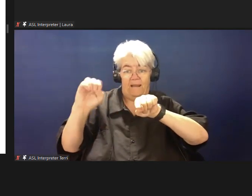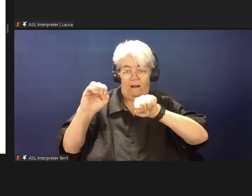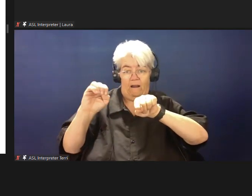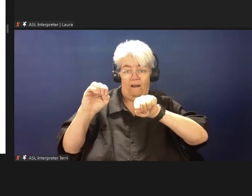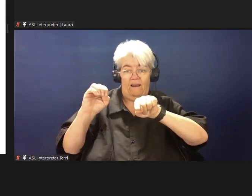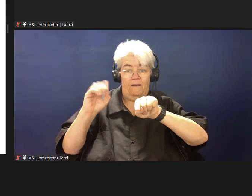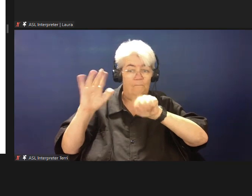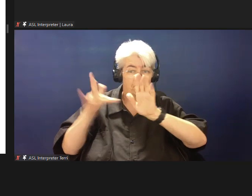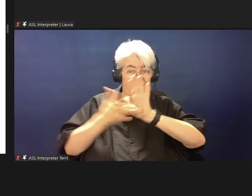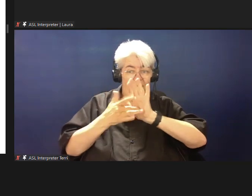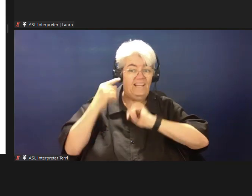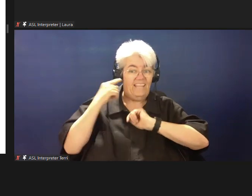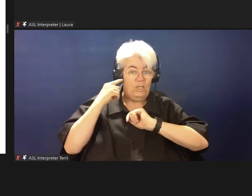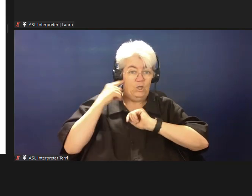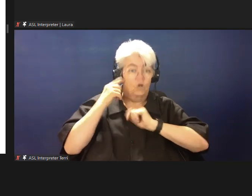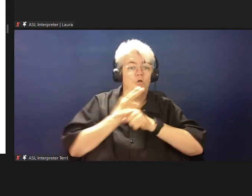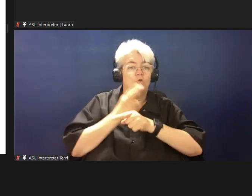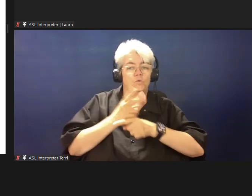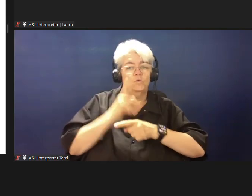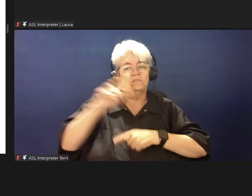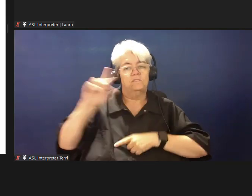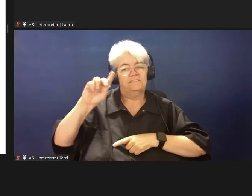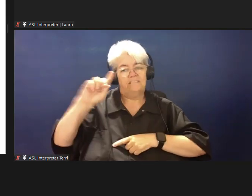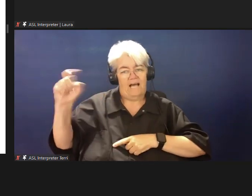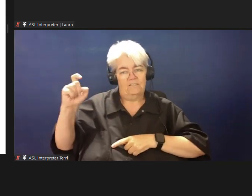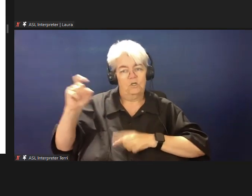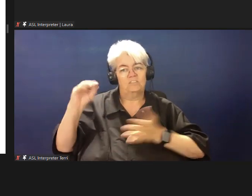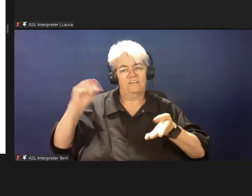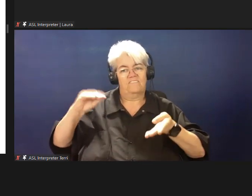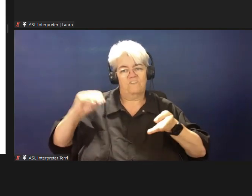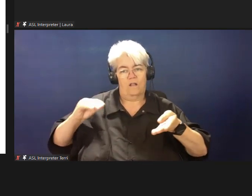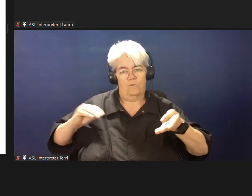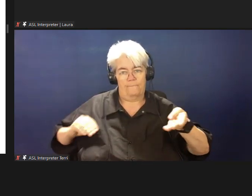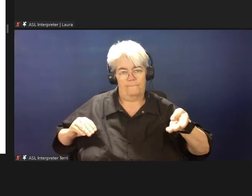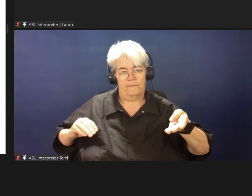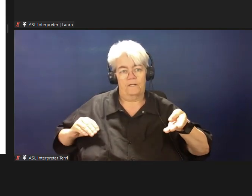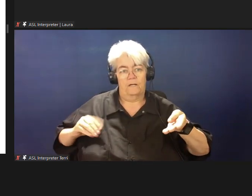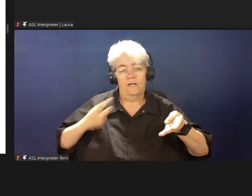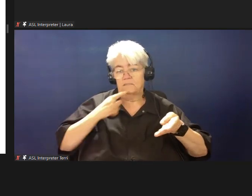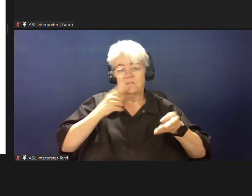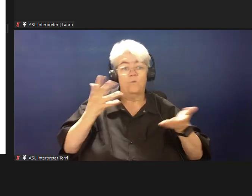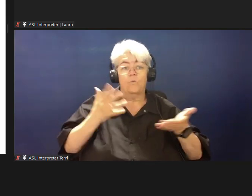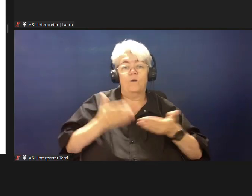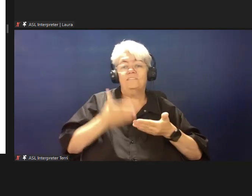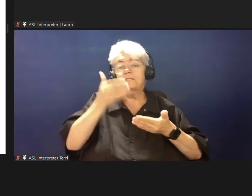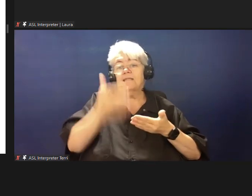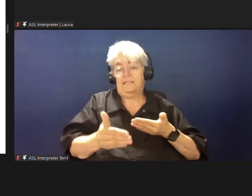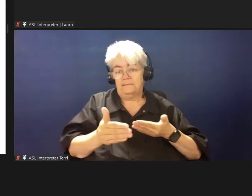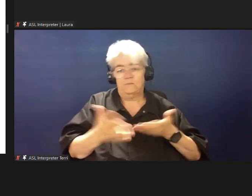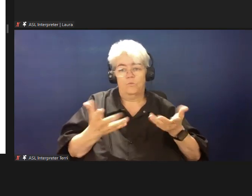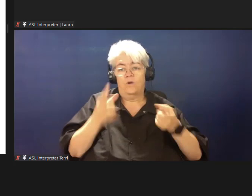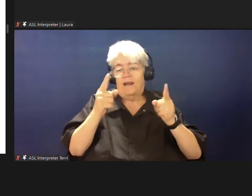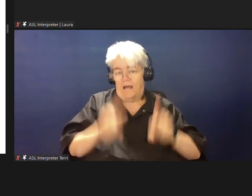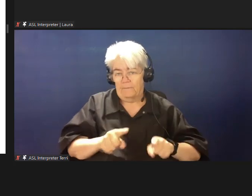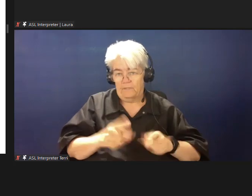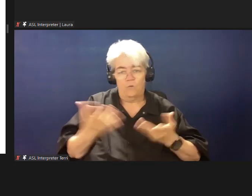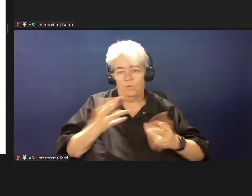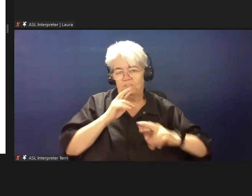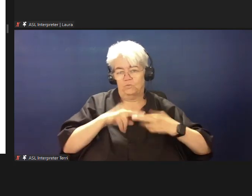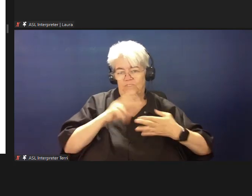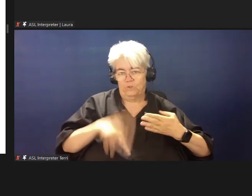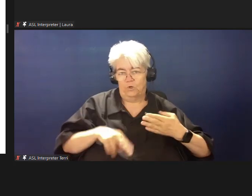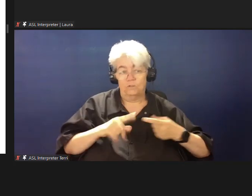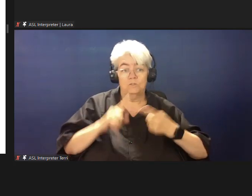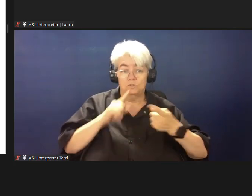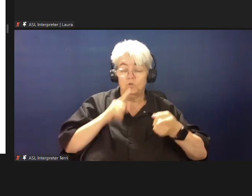diagnostic follow-up form on which you'll document the remaining steps in this child's screening and diagnostic process, starting with